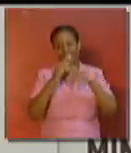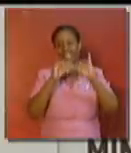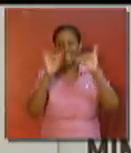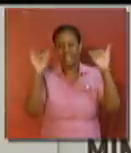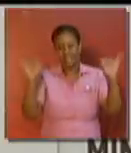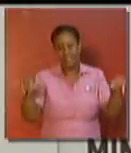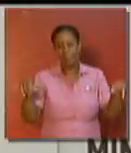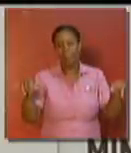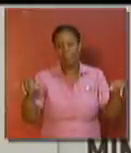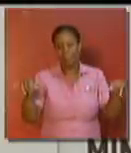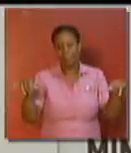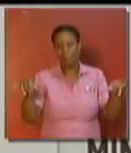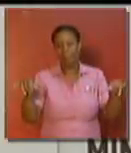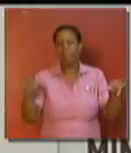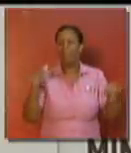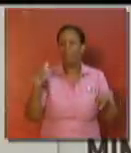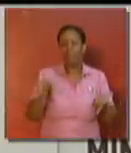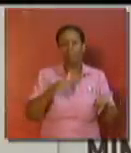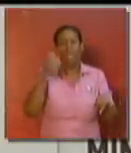sector.